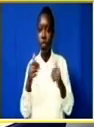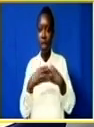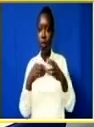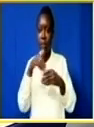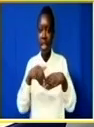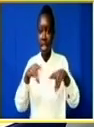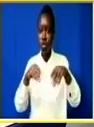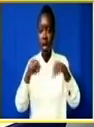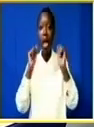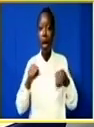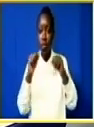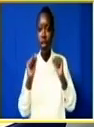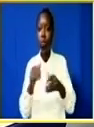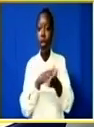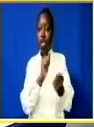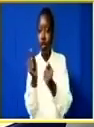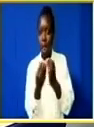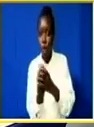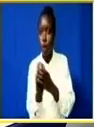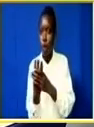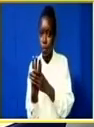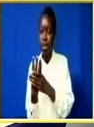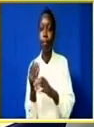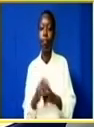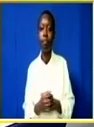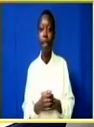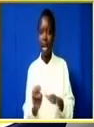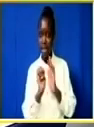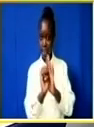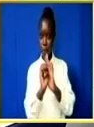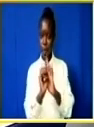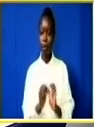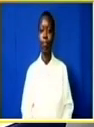that type of crop. Ah. So, for example,